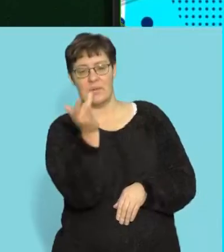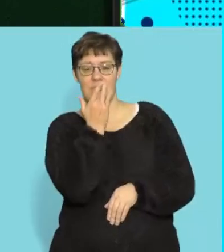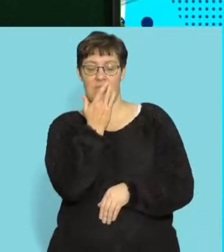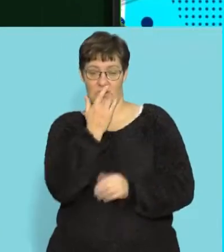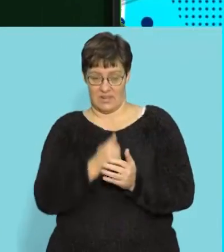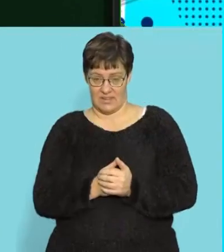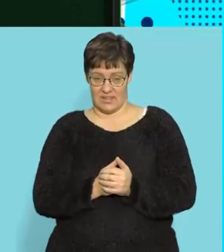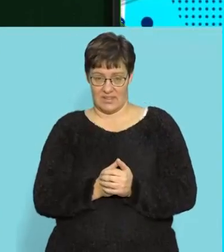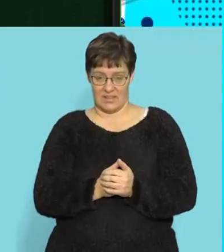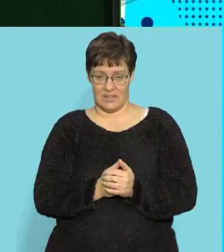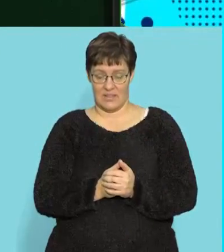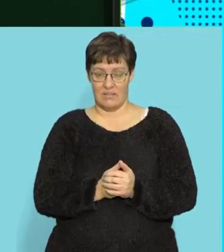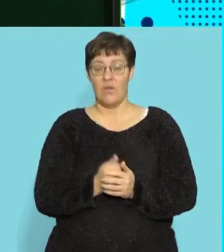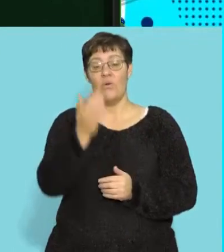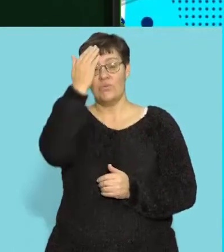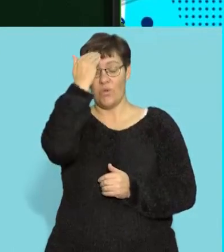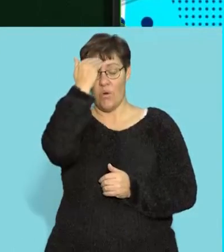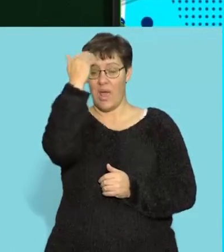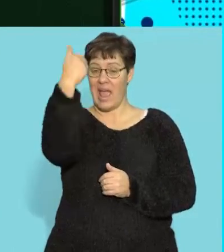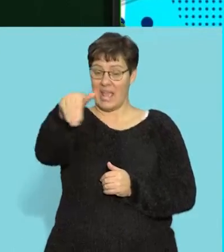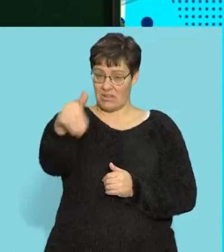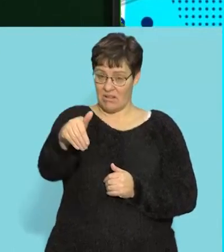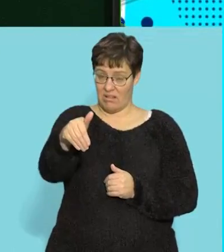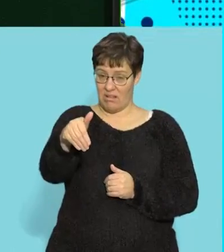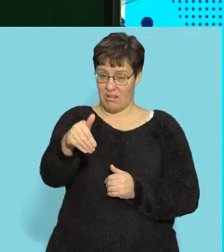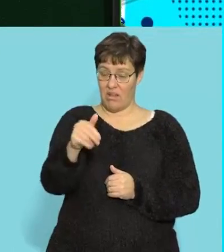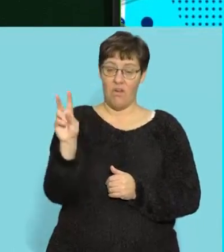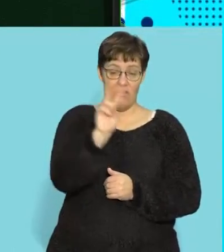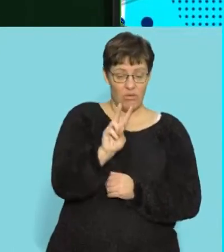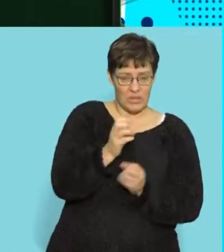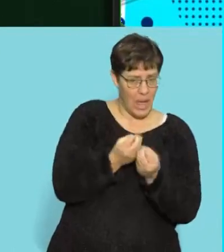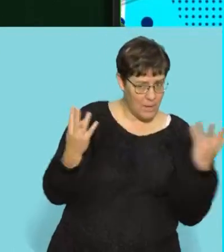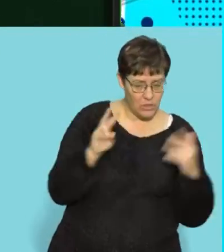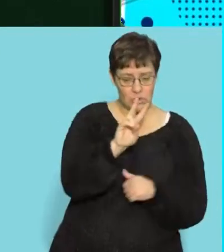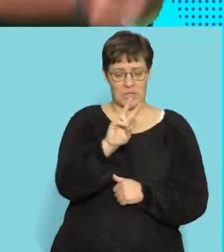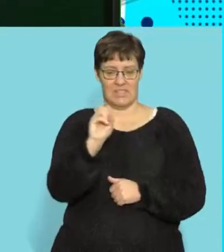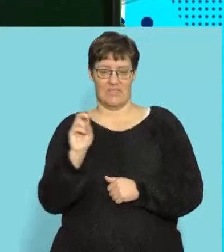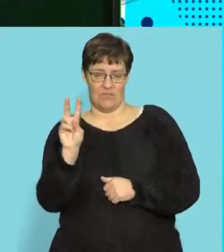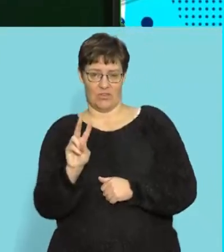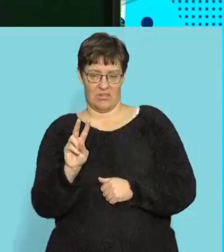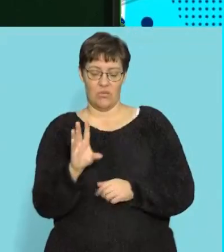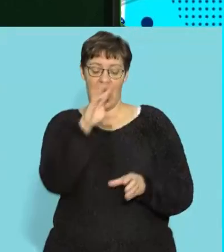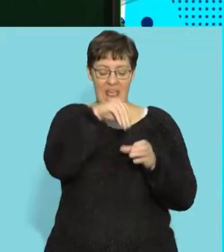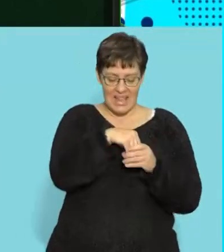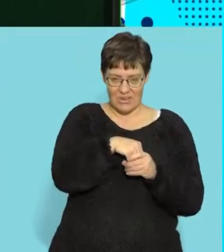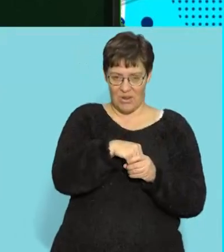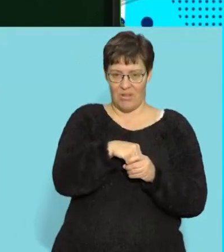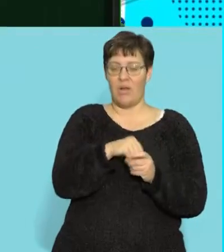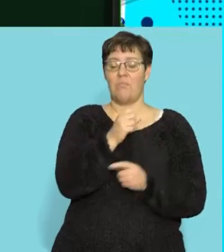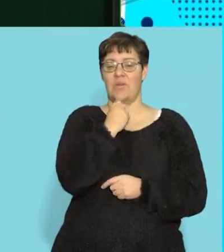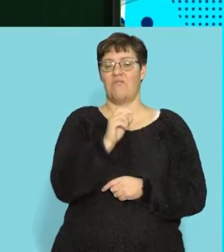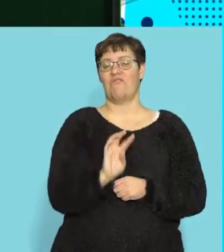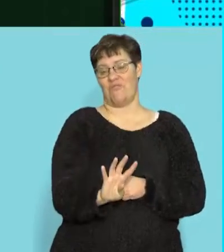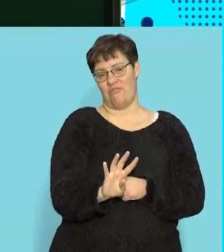goes through the battery. And then if we know the external voltage is 20 volts, then the internal volt will be 4. Then